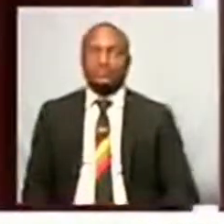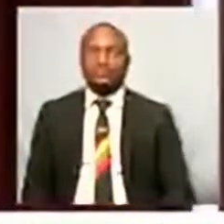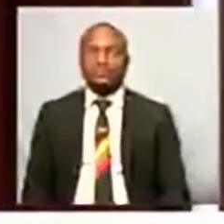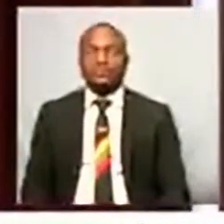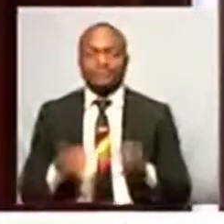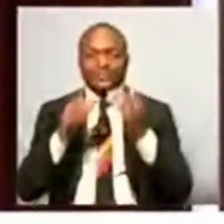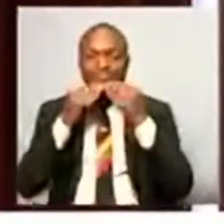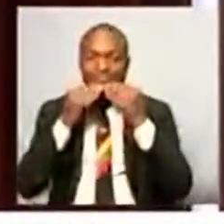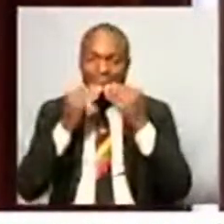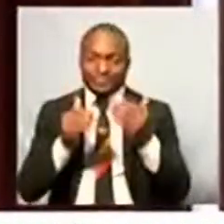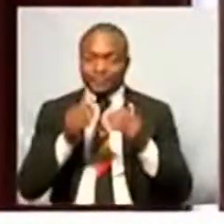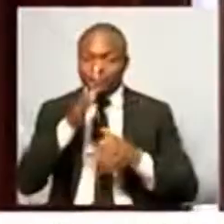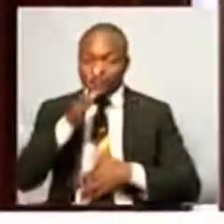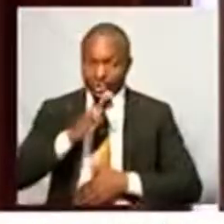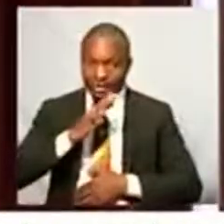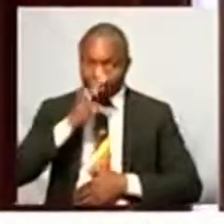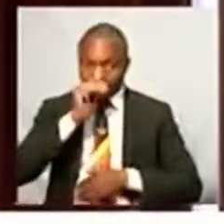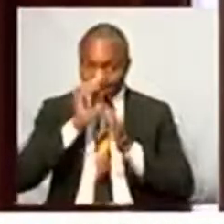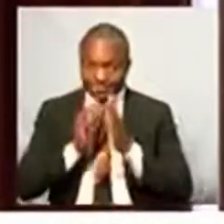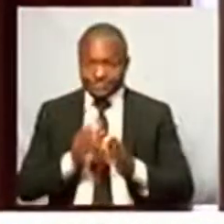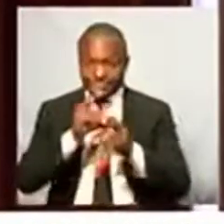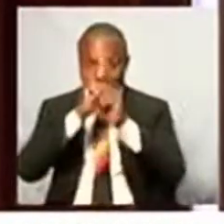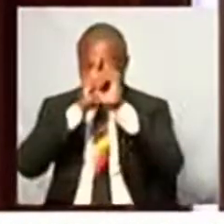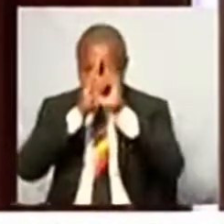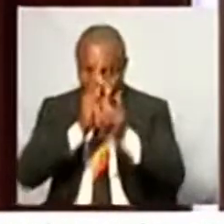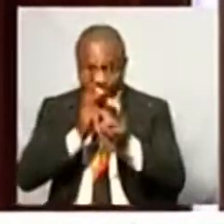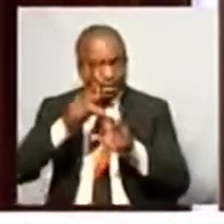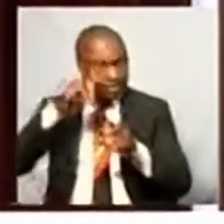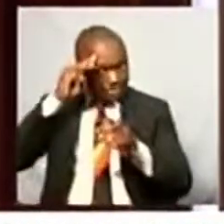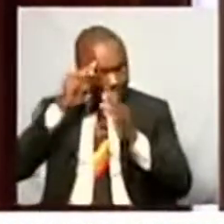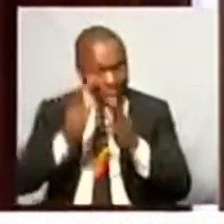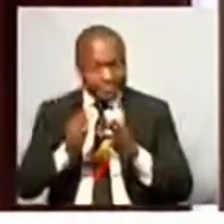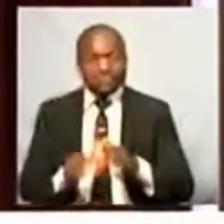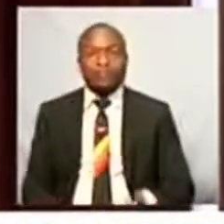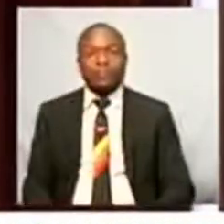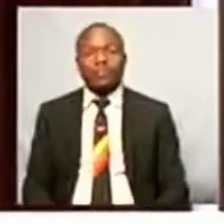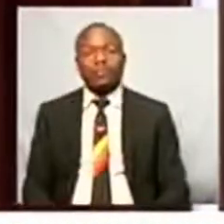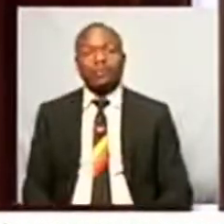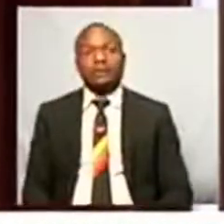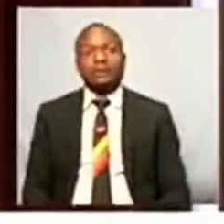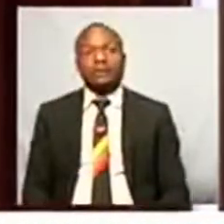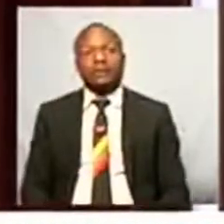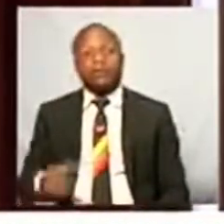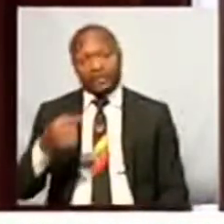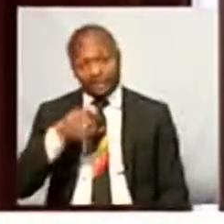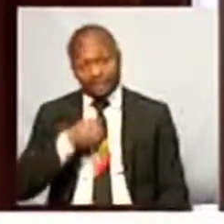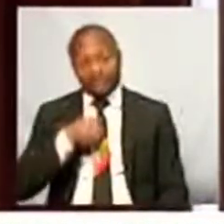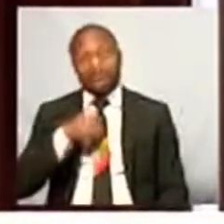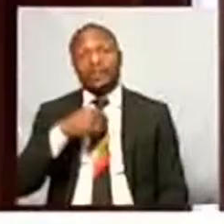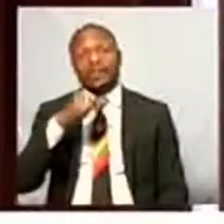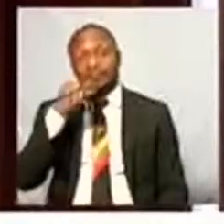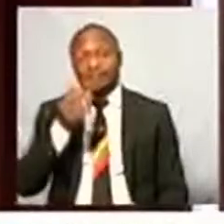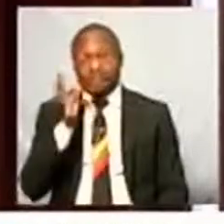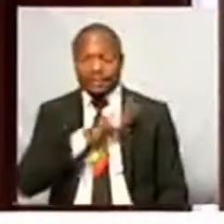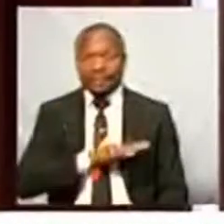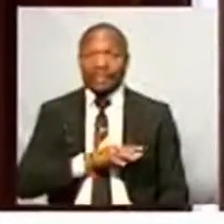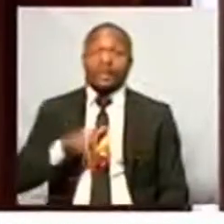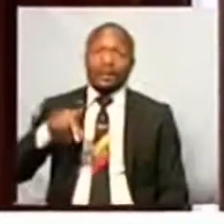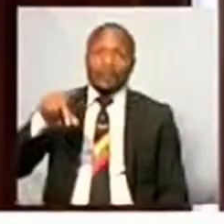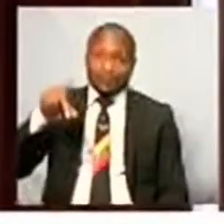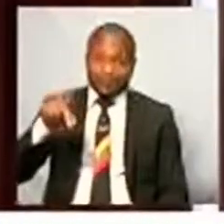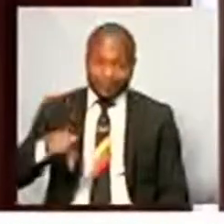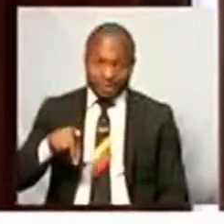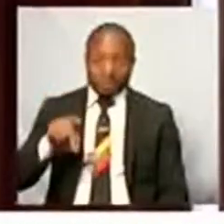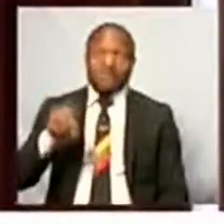Yes, thank you, Madam Speaker. Honorable Minister, like I had indicated, the